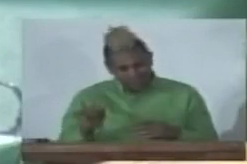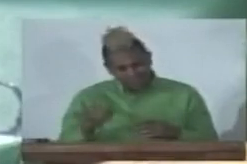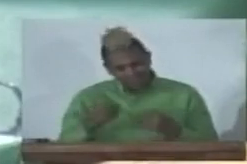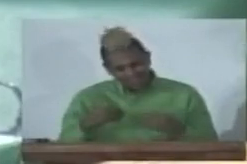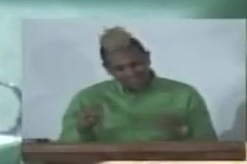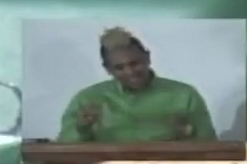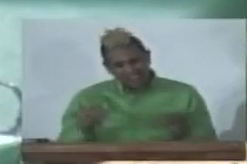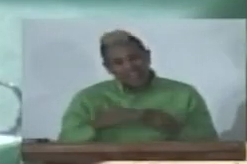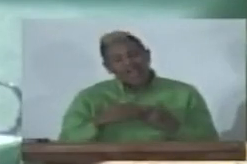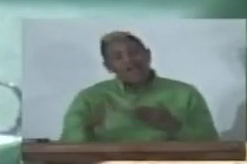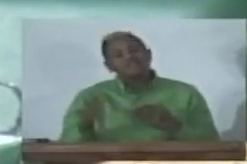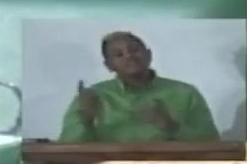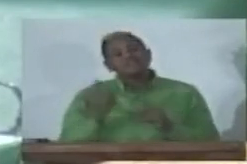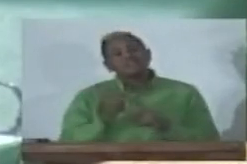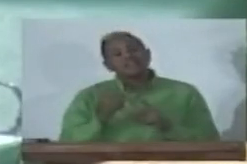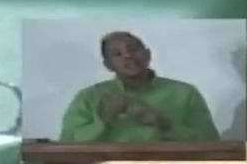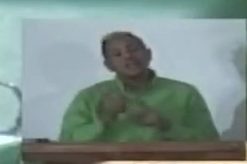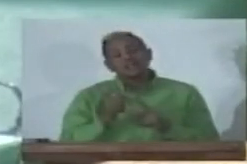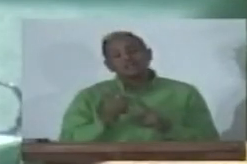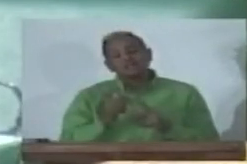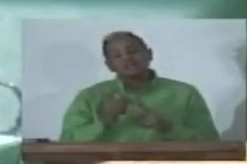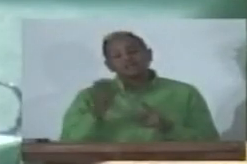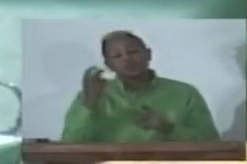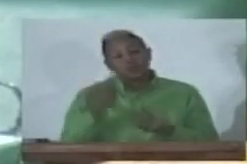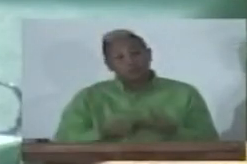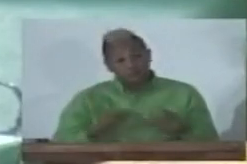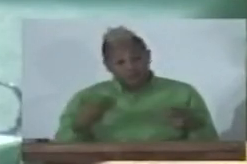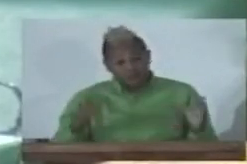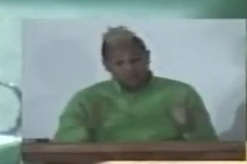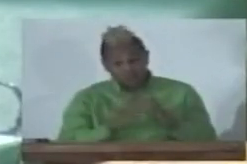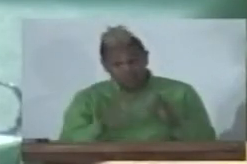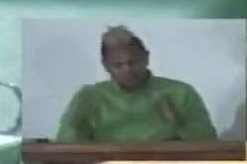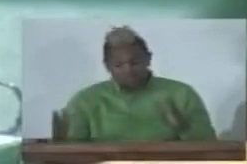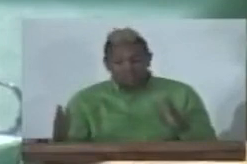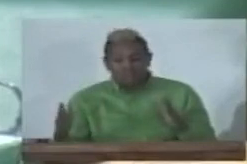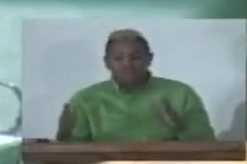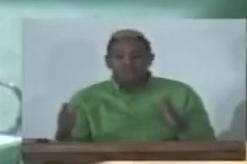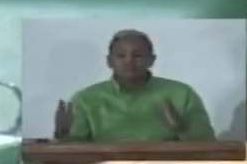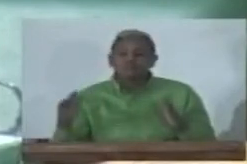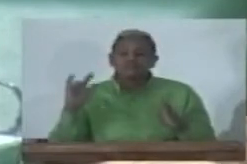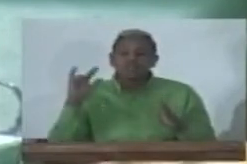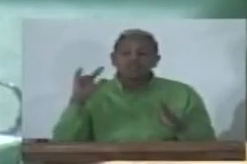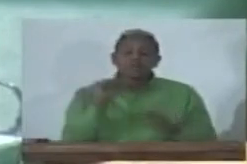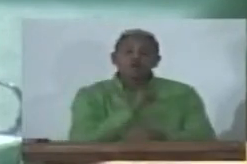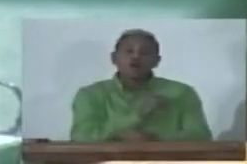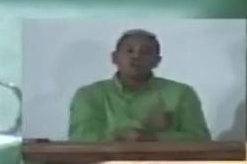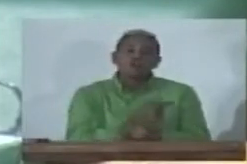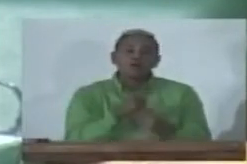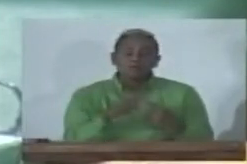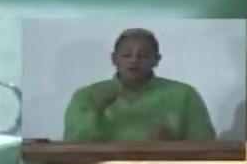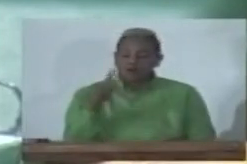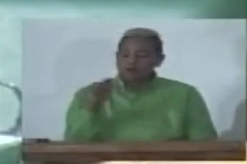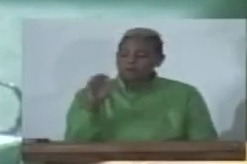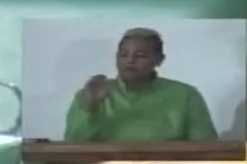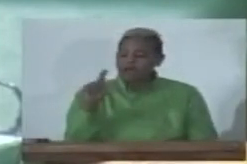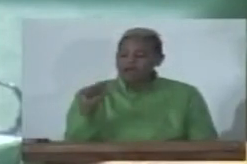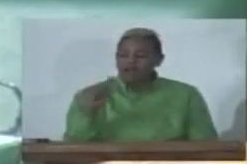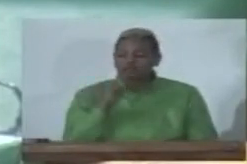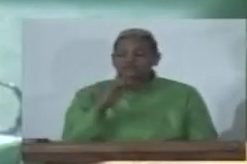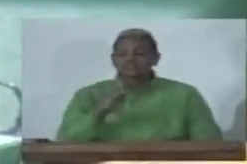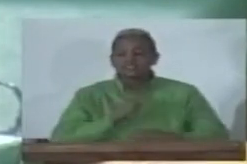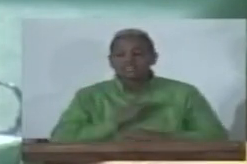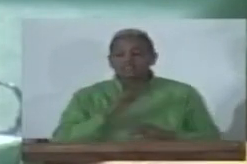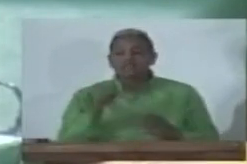the execution date, which was then 12 months, for all of the parties, the Airports Authority and PACAL, to satisfy